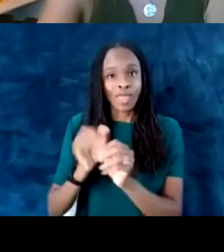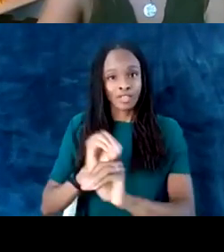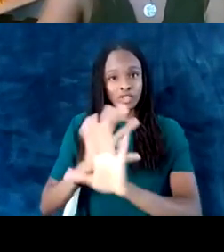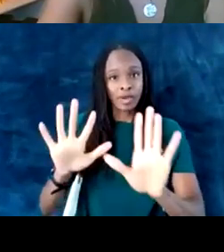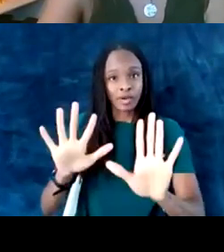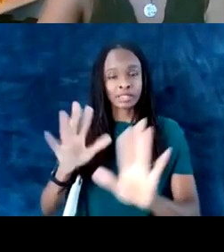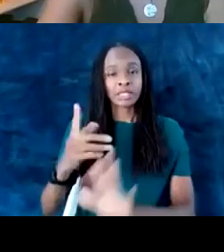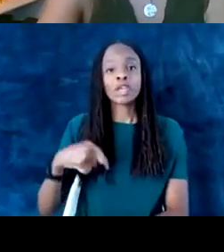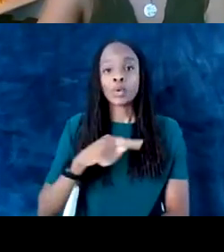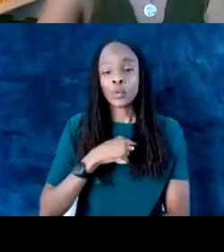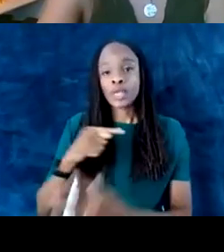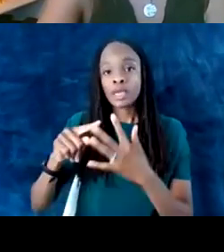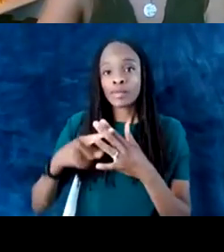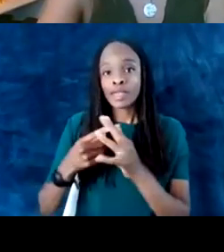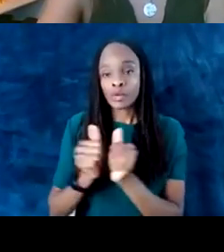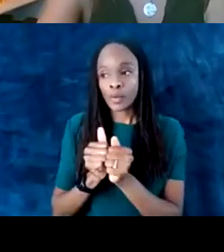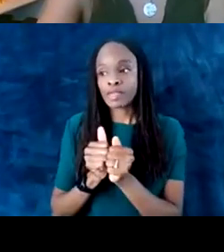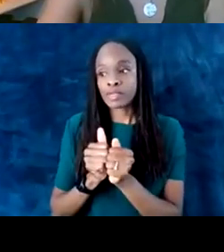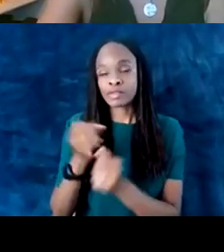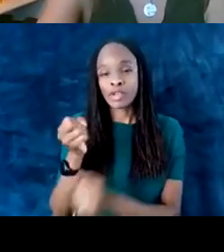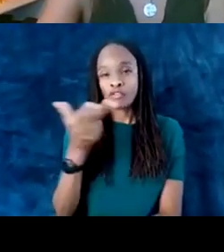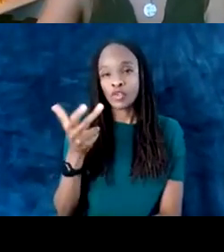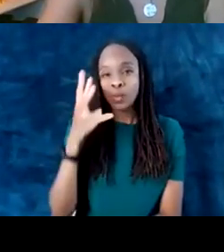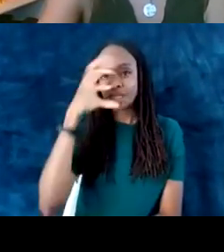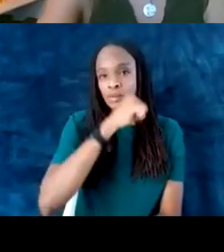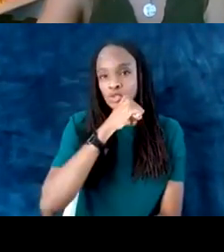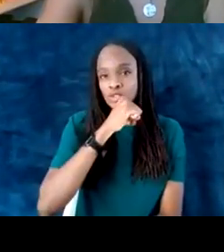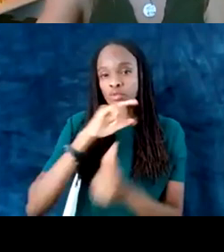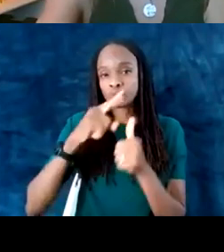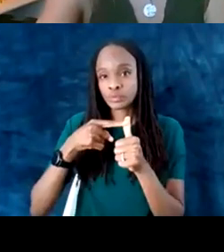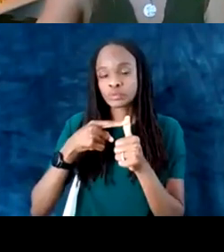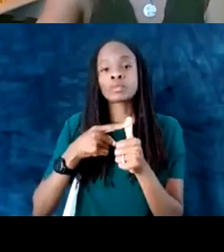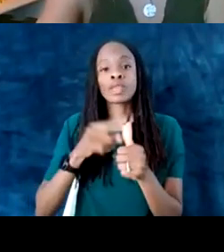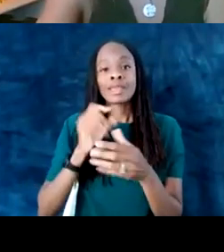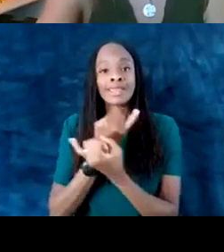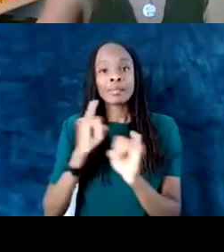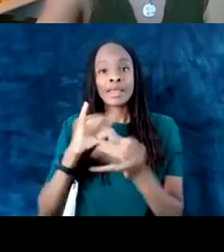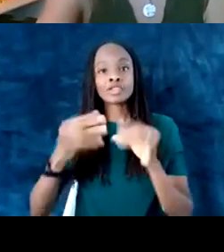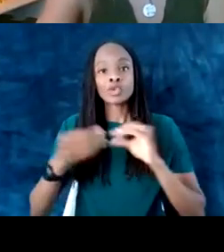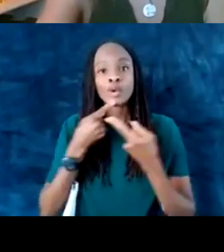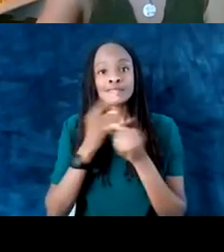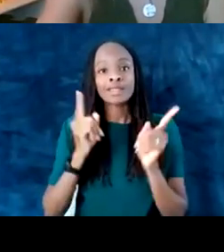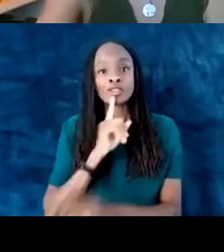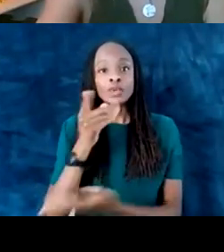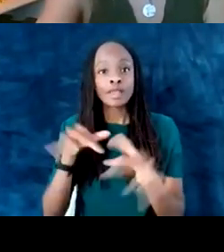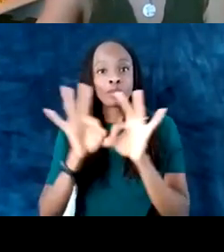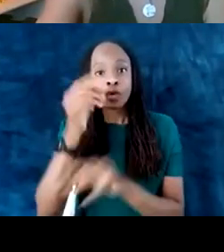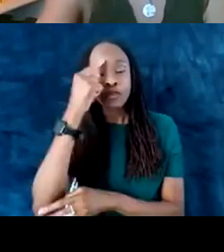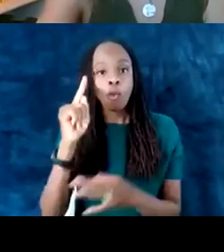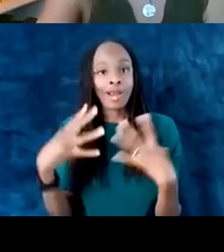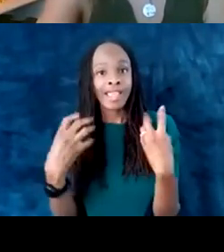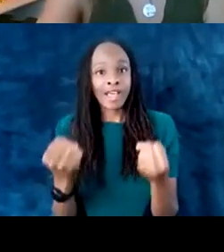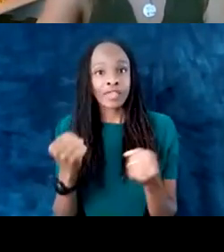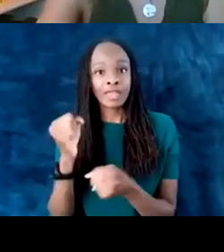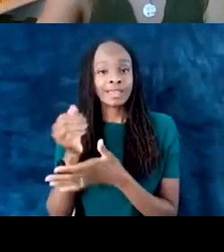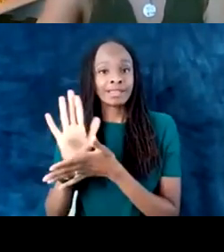we began with a few assumptions. One, it's that independent storytelling is really important for a healthy